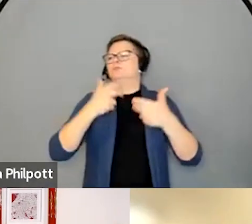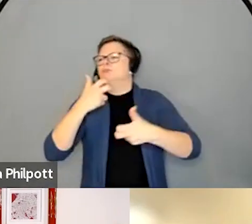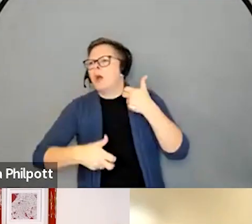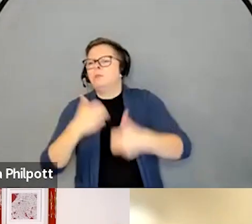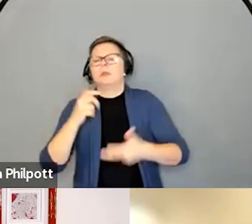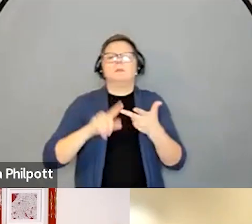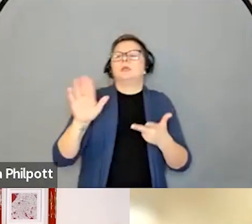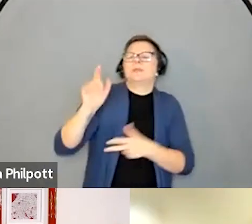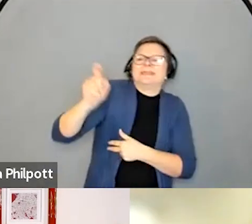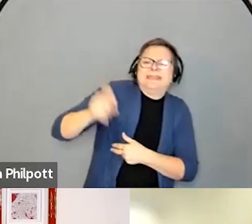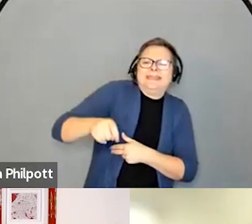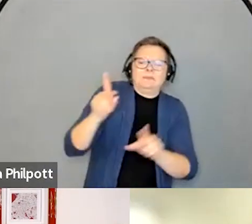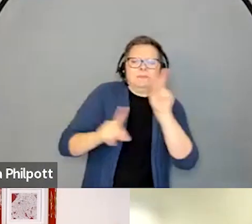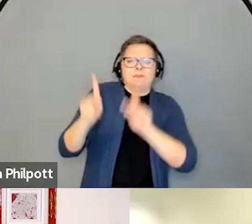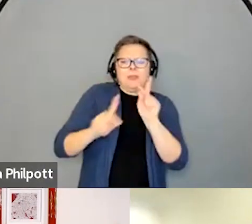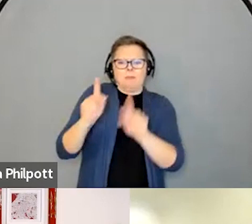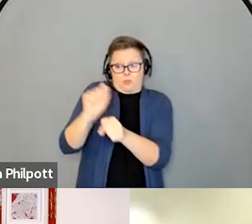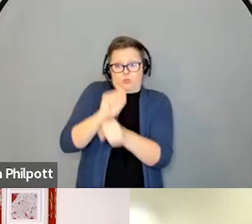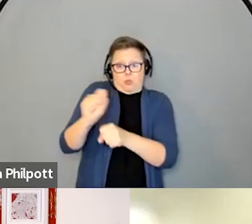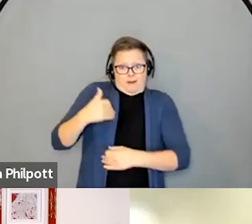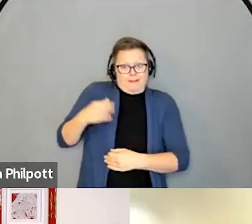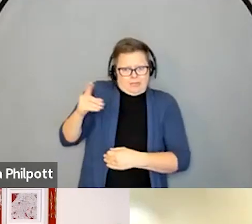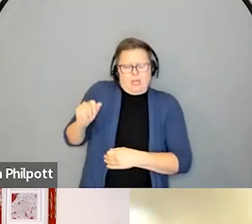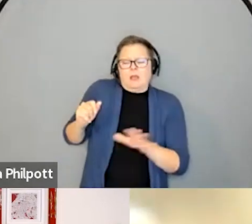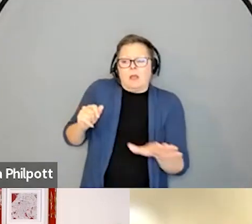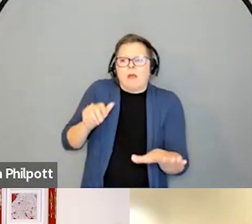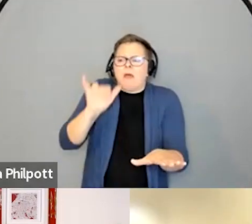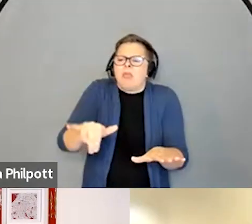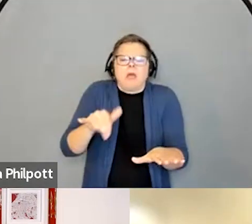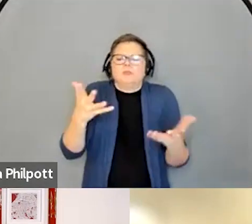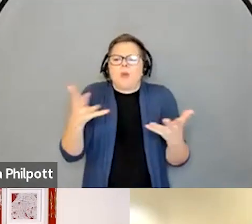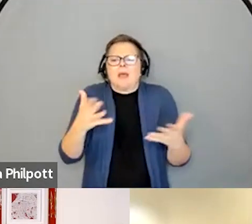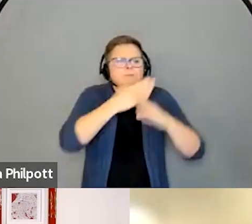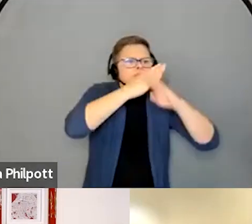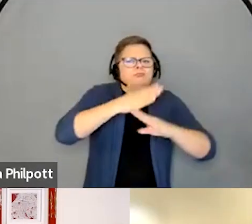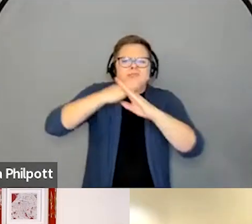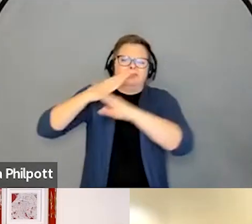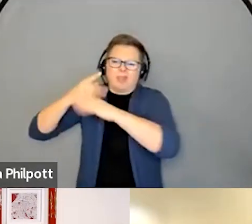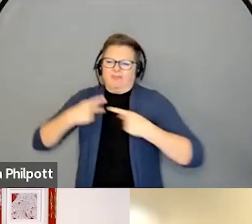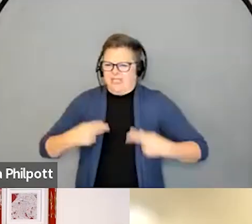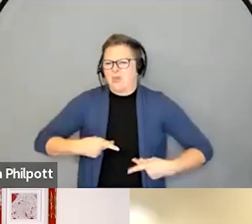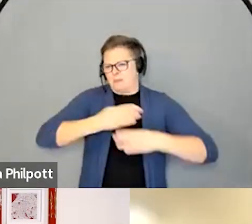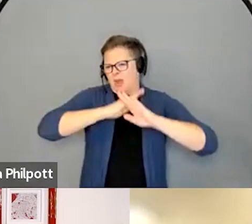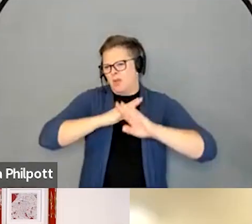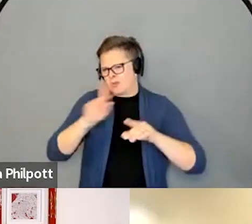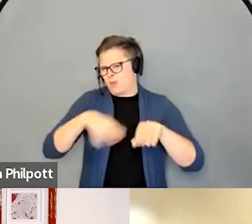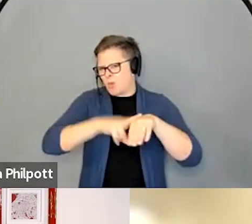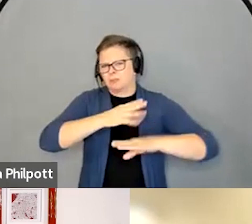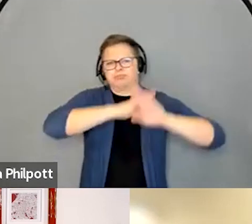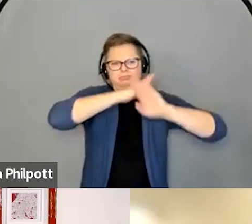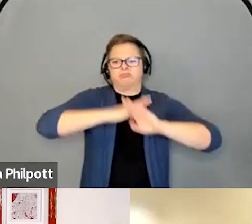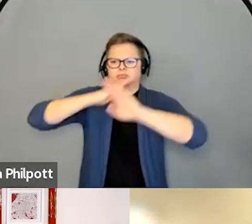workers with disabilities are facing. First off, were physical barriers, all kinds of descriptions related to physical